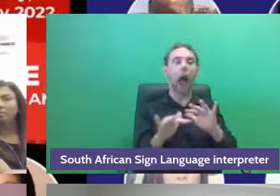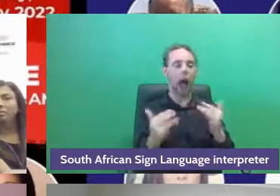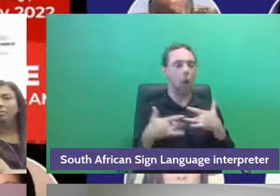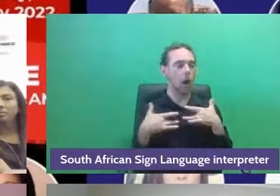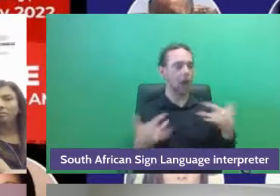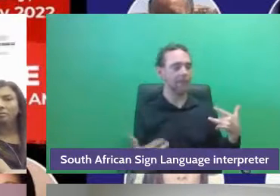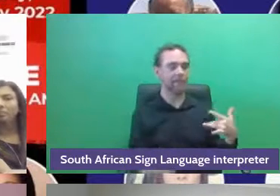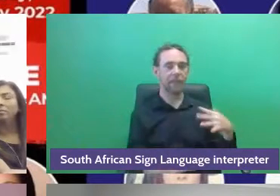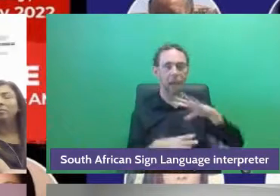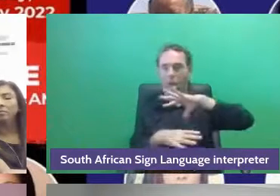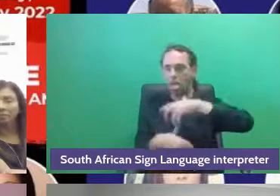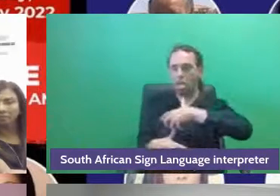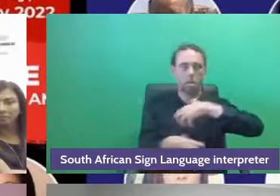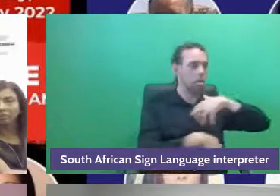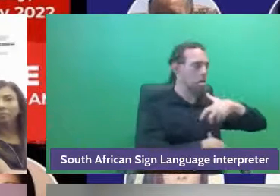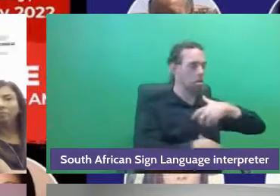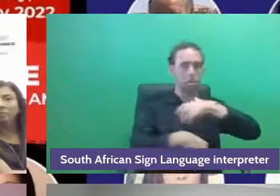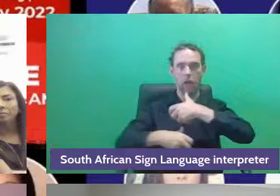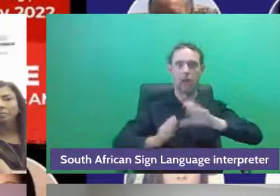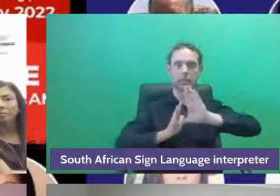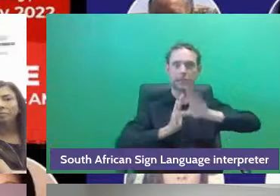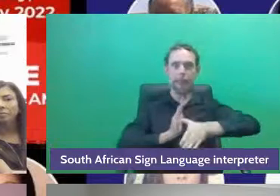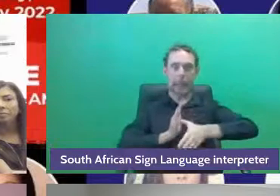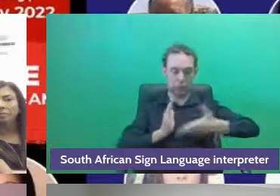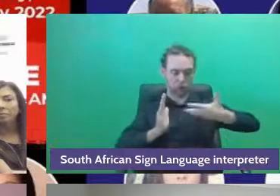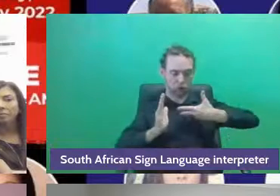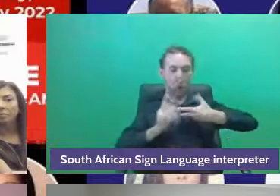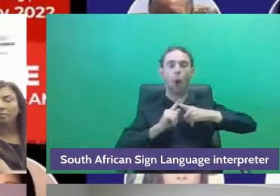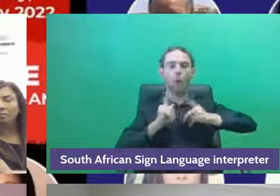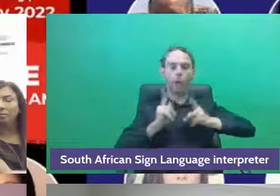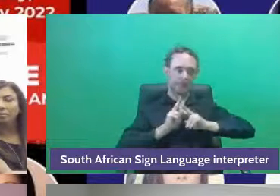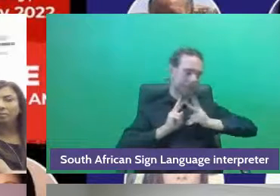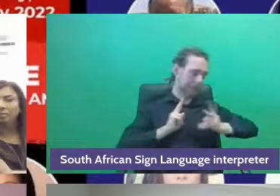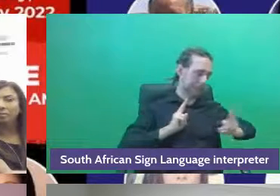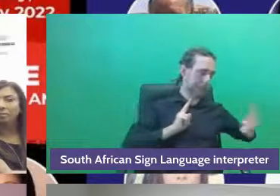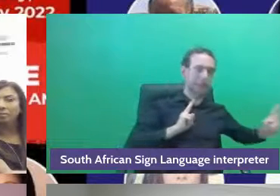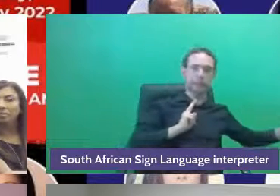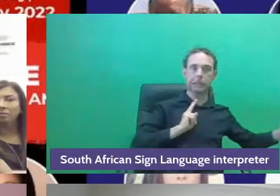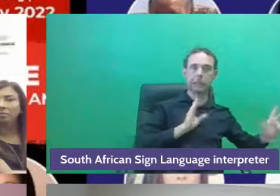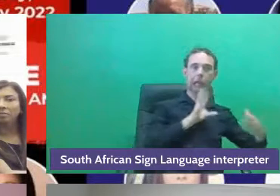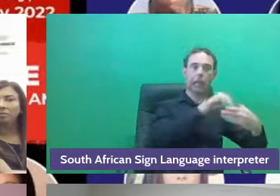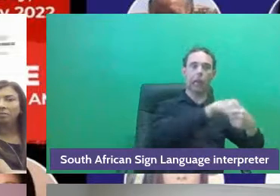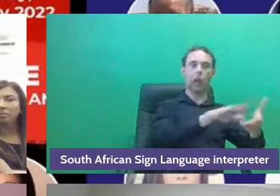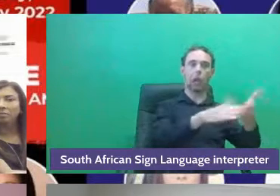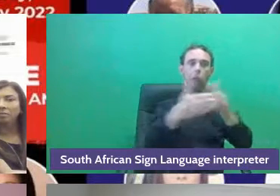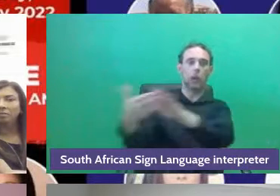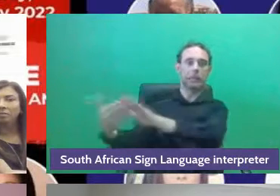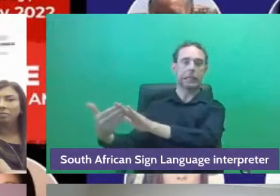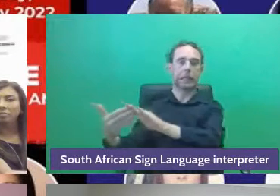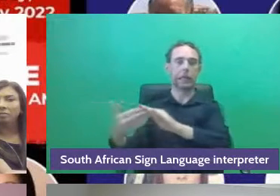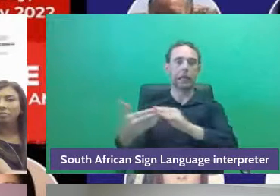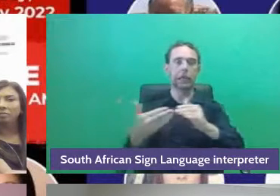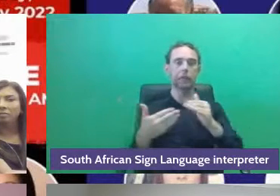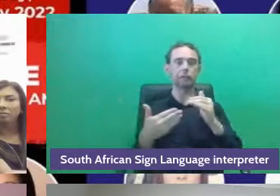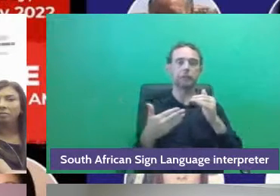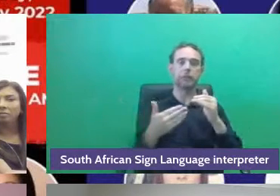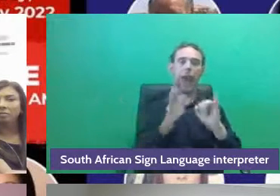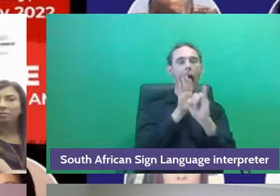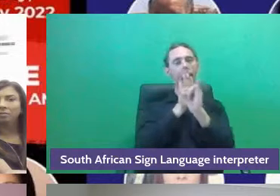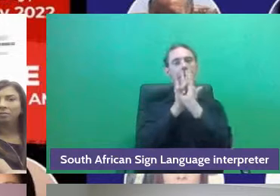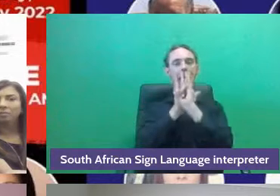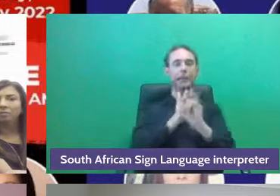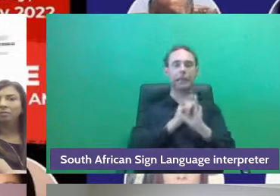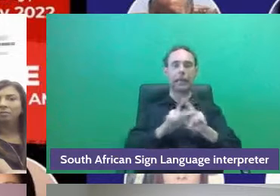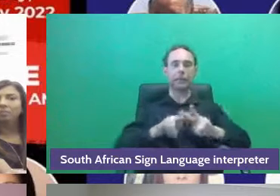with disability. And when it comes to issues of sexuality and sexual health,